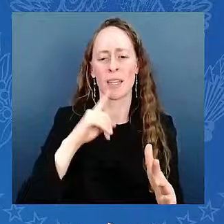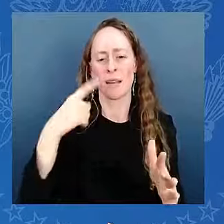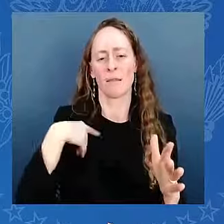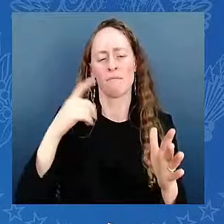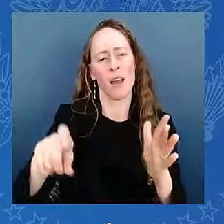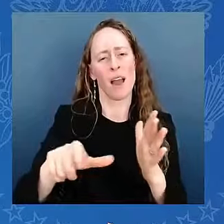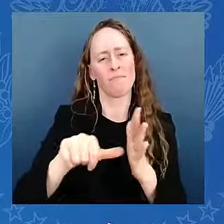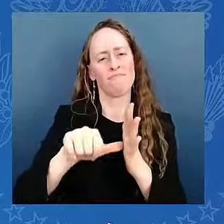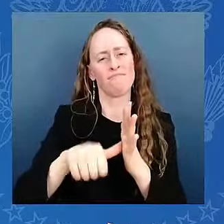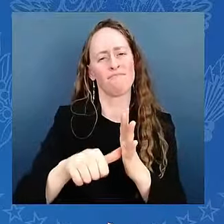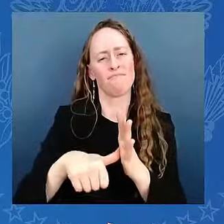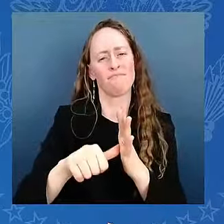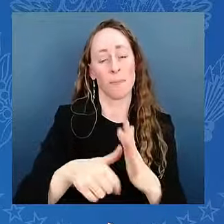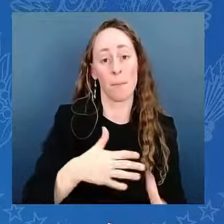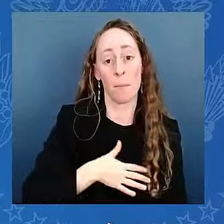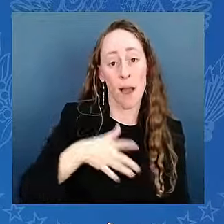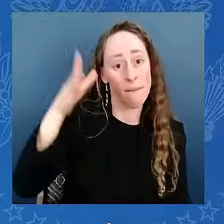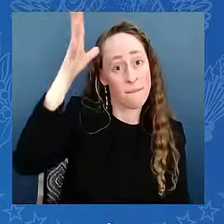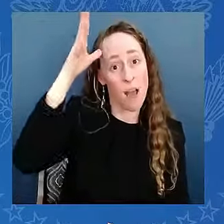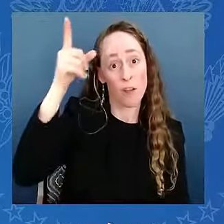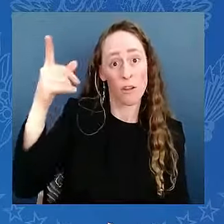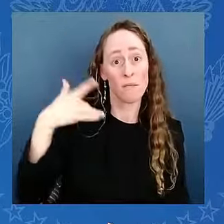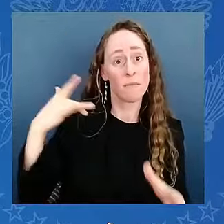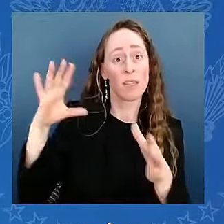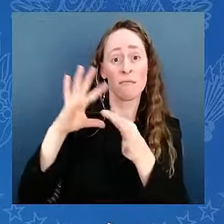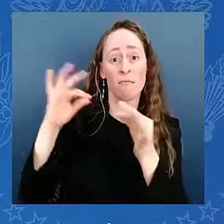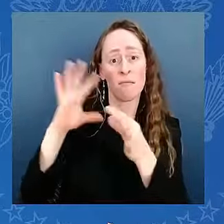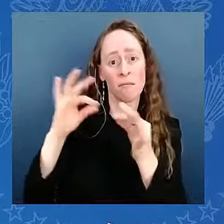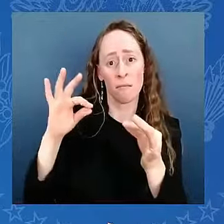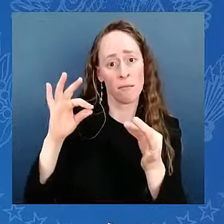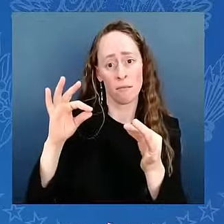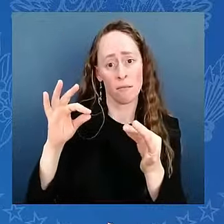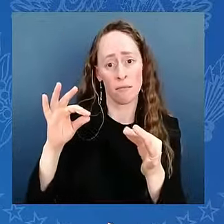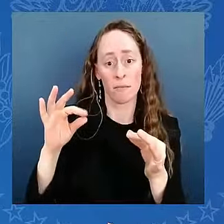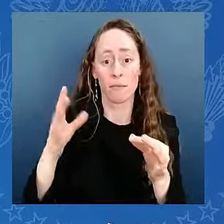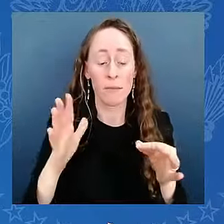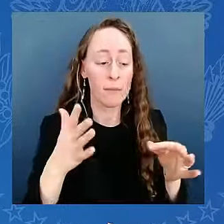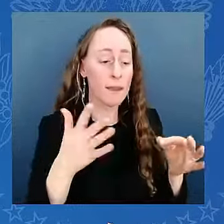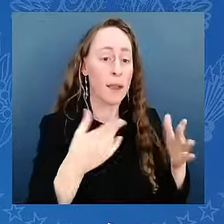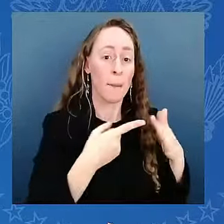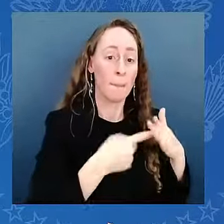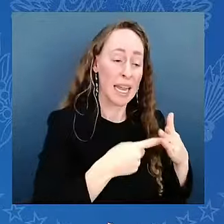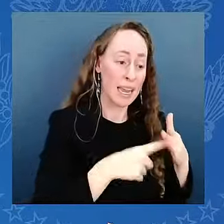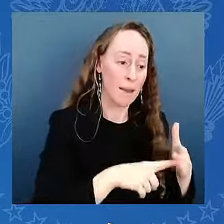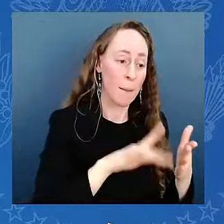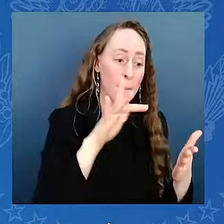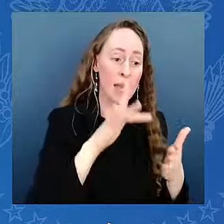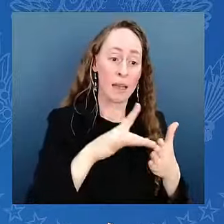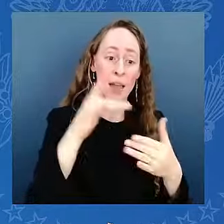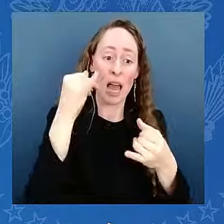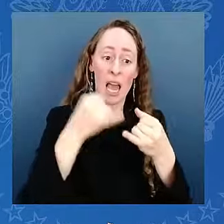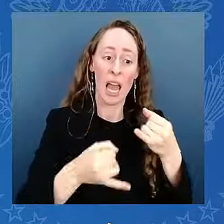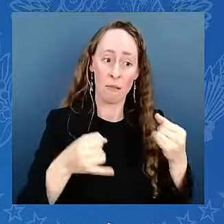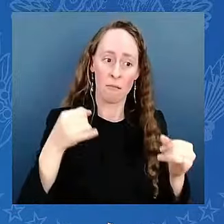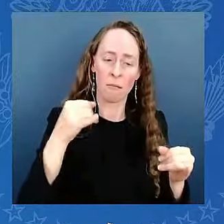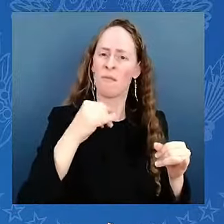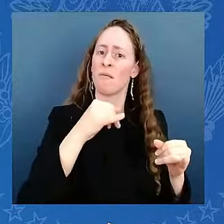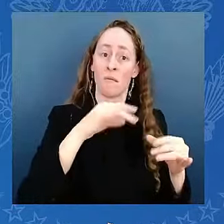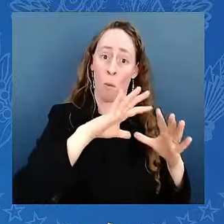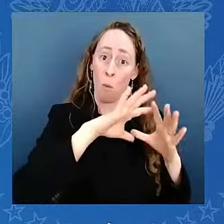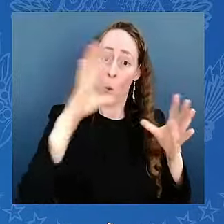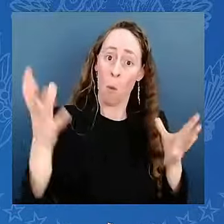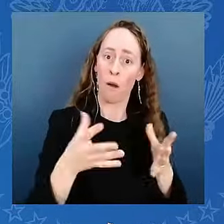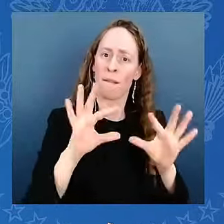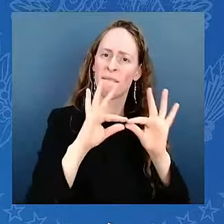is the beginning, the middle, and the end. Blood of my blood, bone of my bone. I can think of nothing